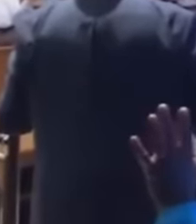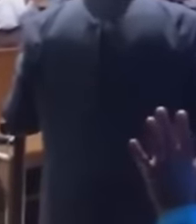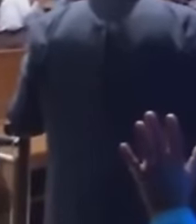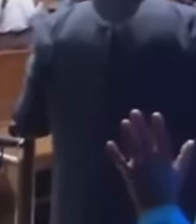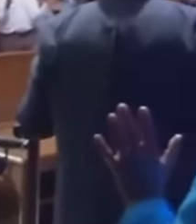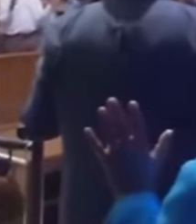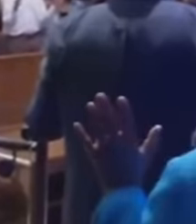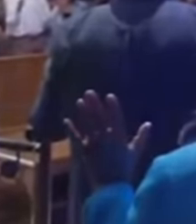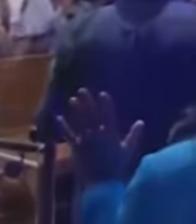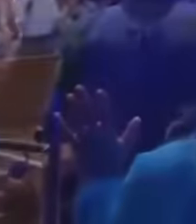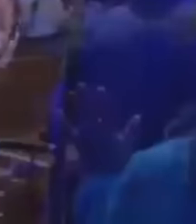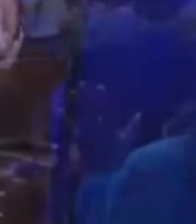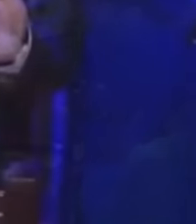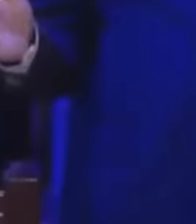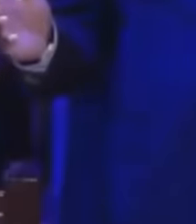baggage.